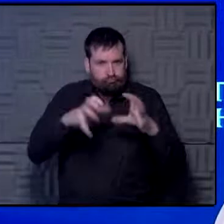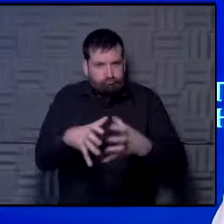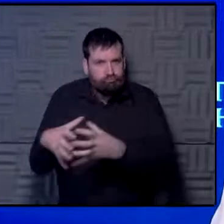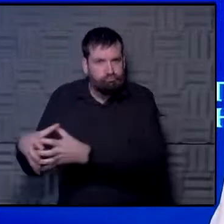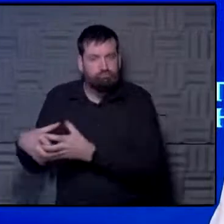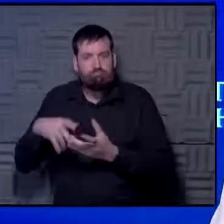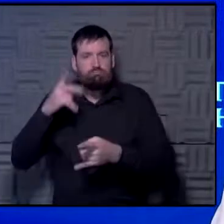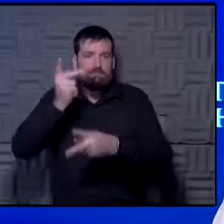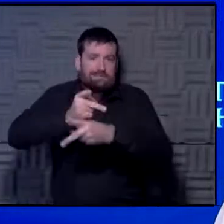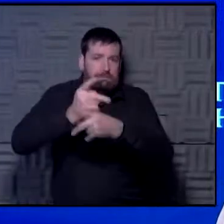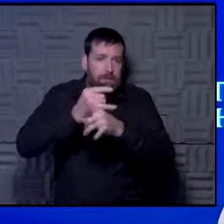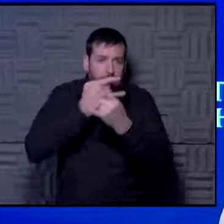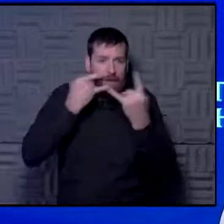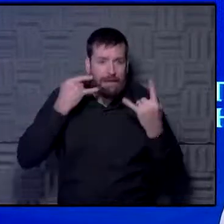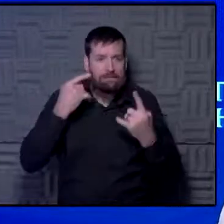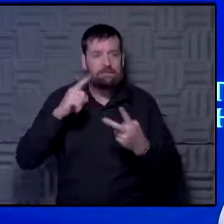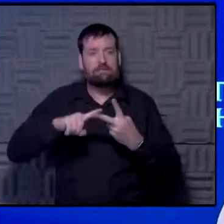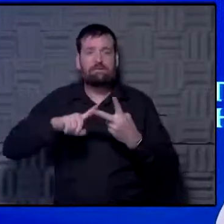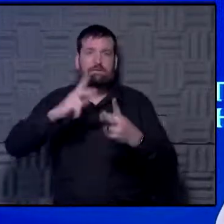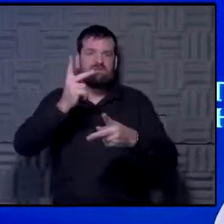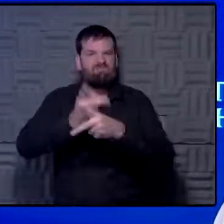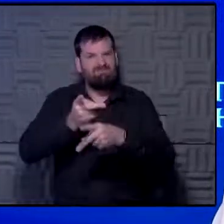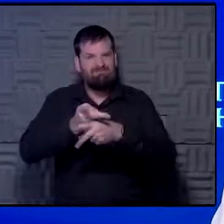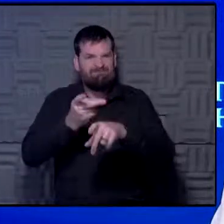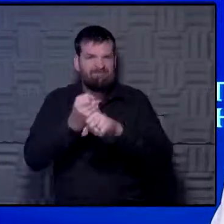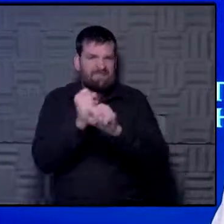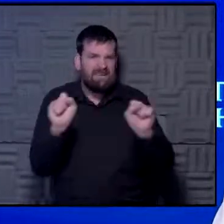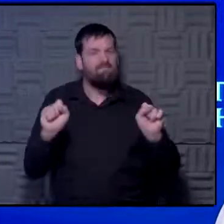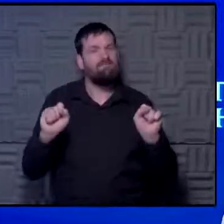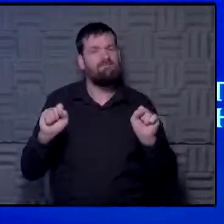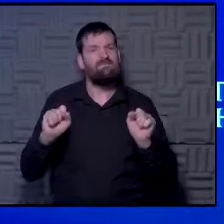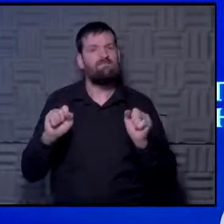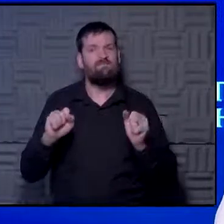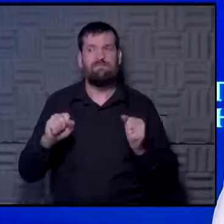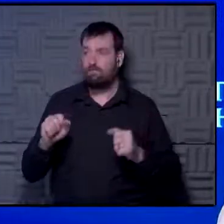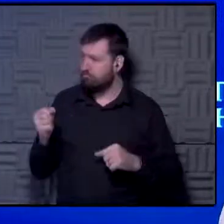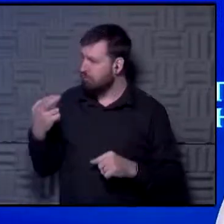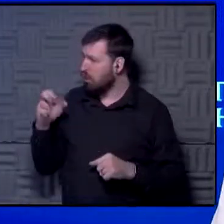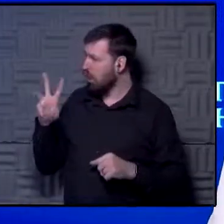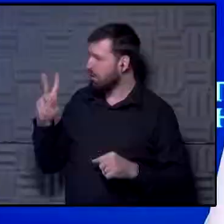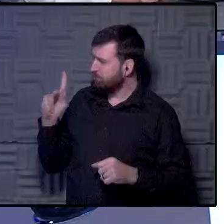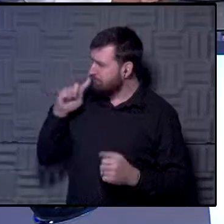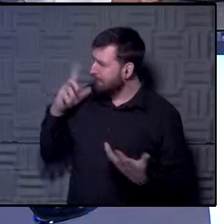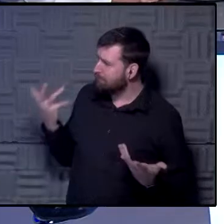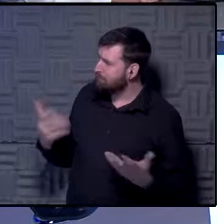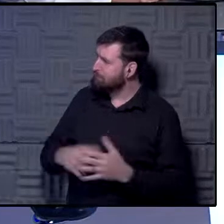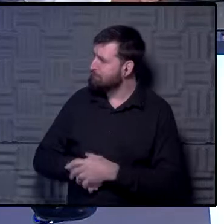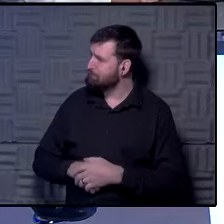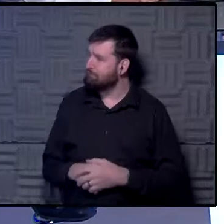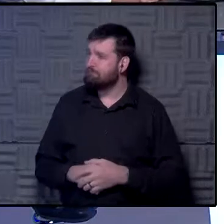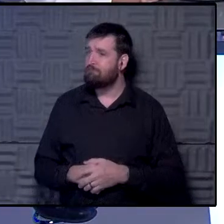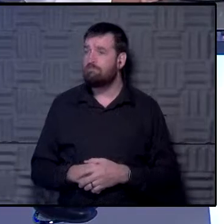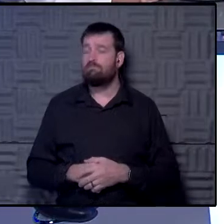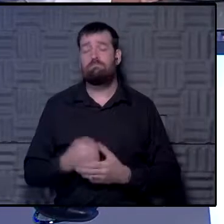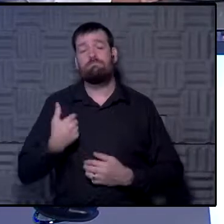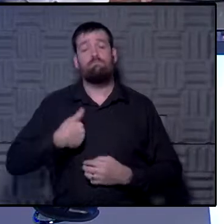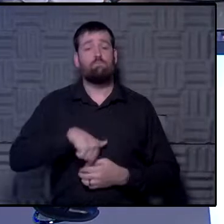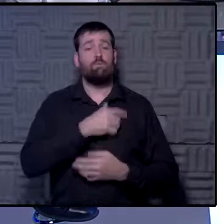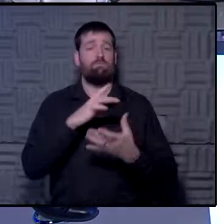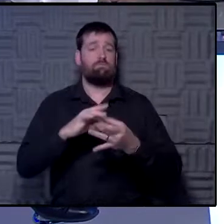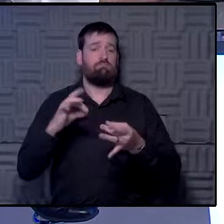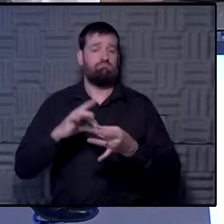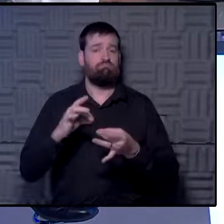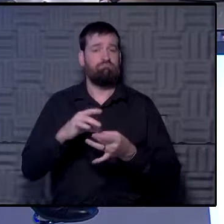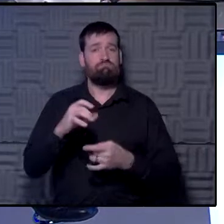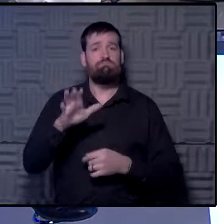keep your masks on and try to stay safe out there. I think that makes a huge difference. Hawk, what do you think? Yeah, I think we have said that it has been. If